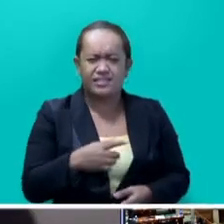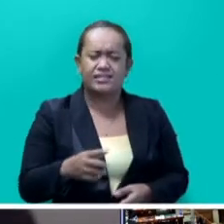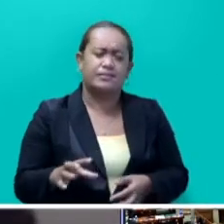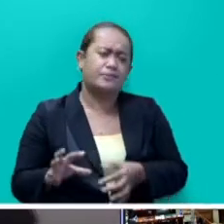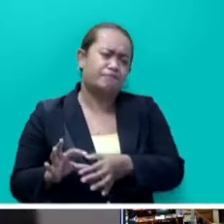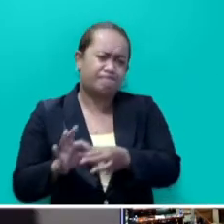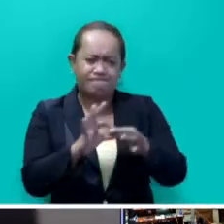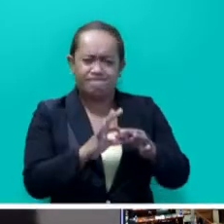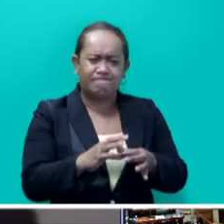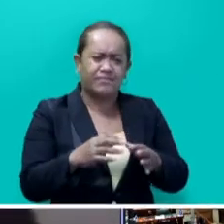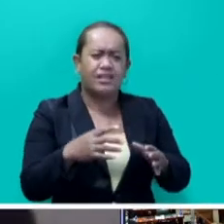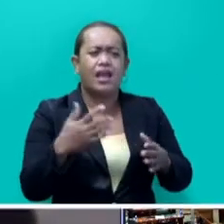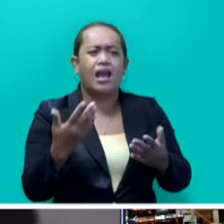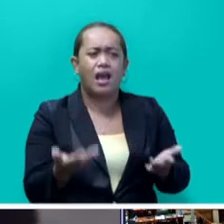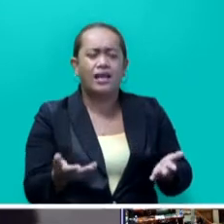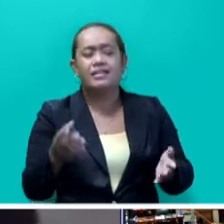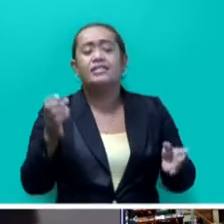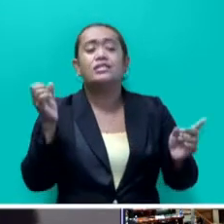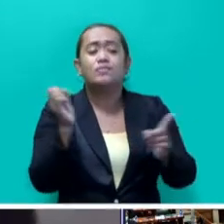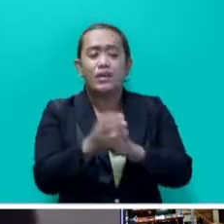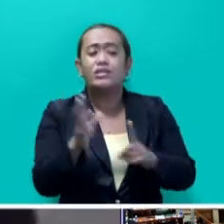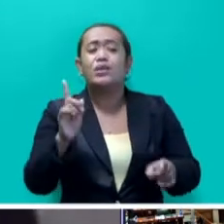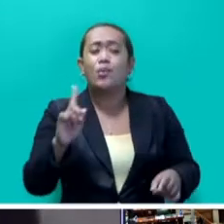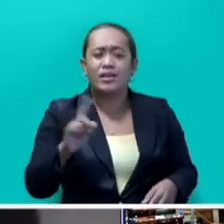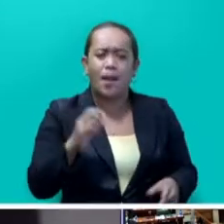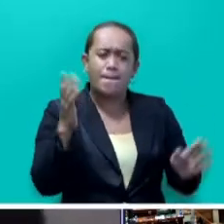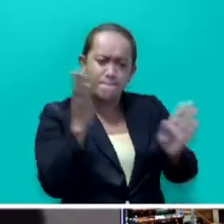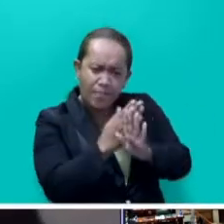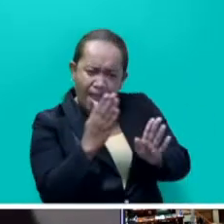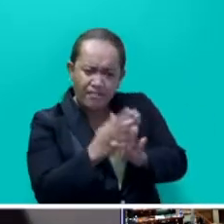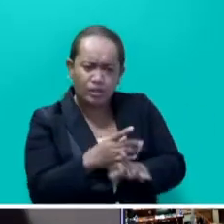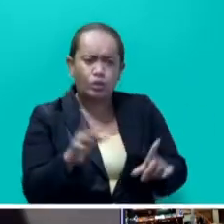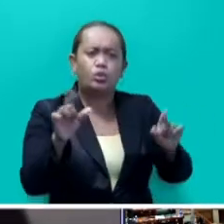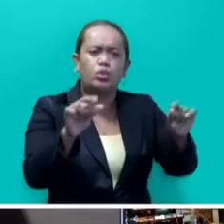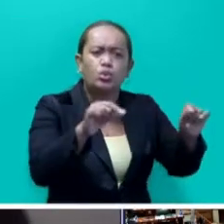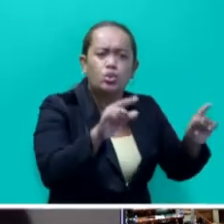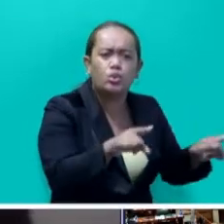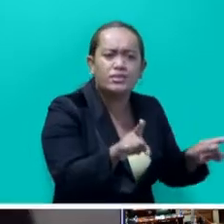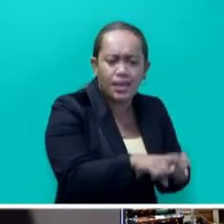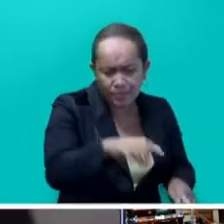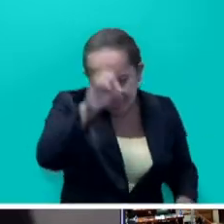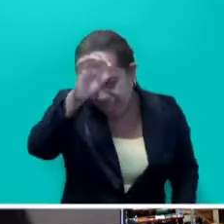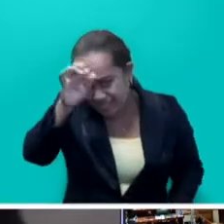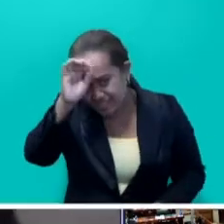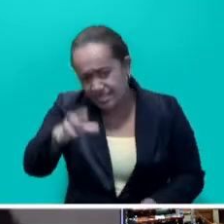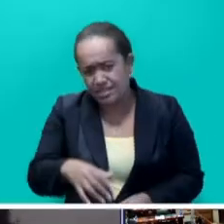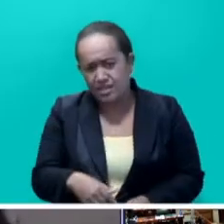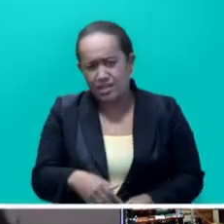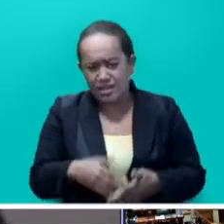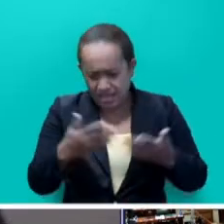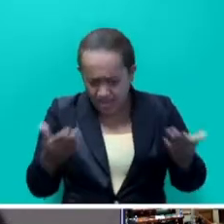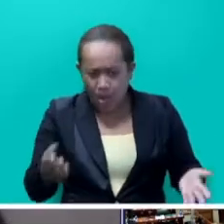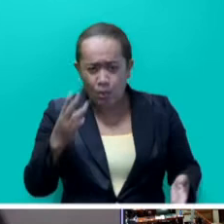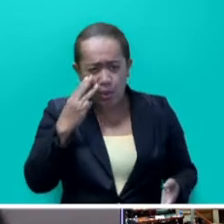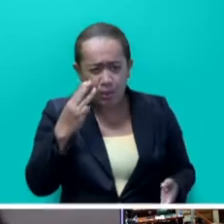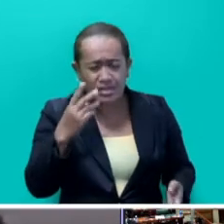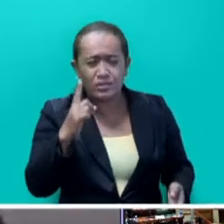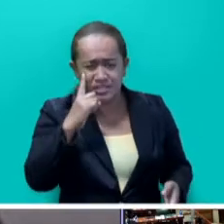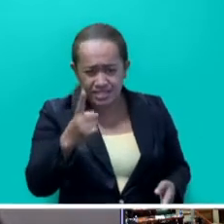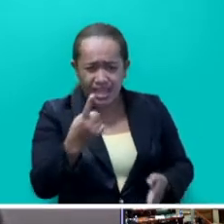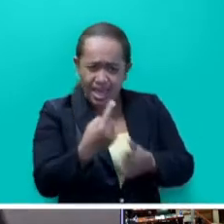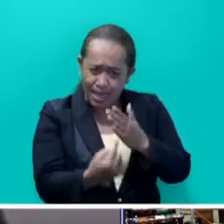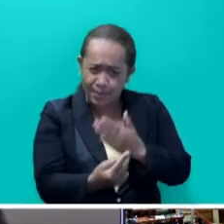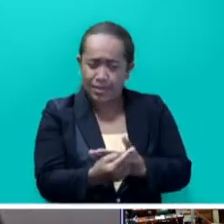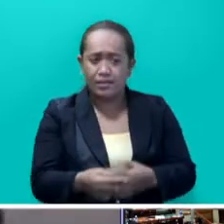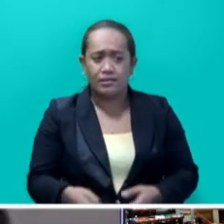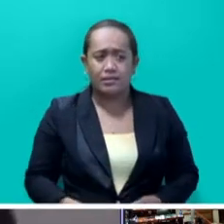private vehicles illegally operating as PSVs. We've seen a massive rise in that actually at the moment. That doesn't mean